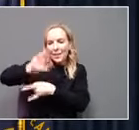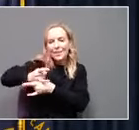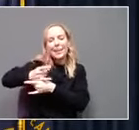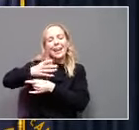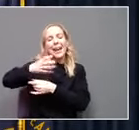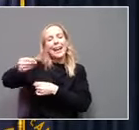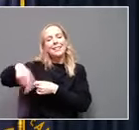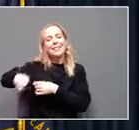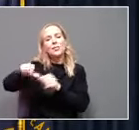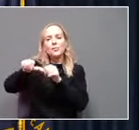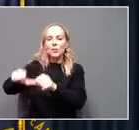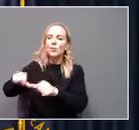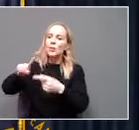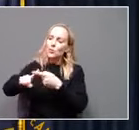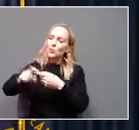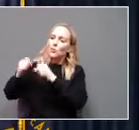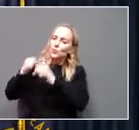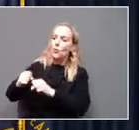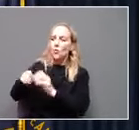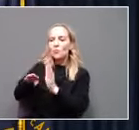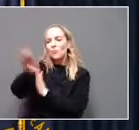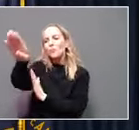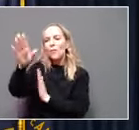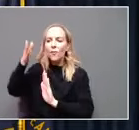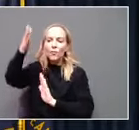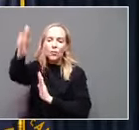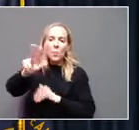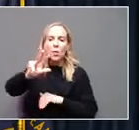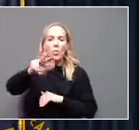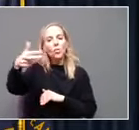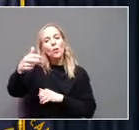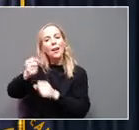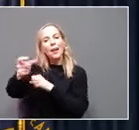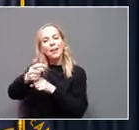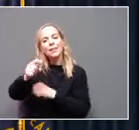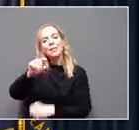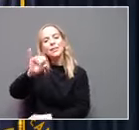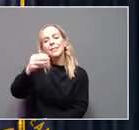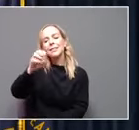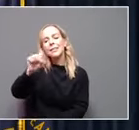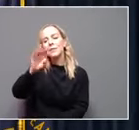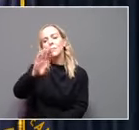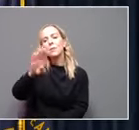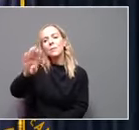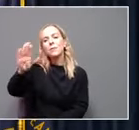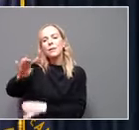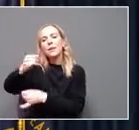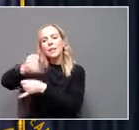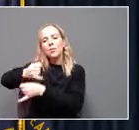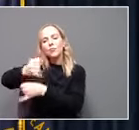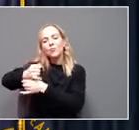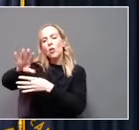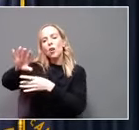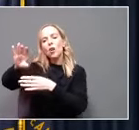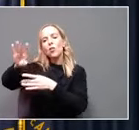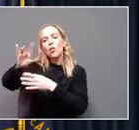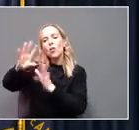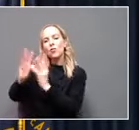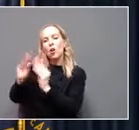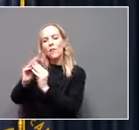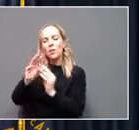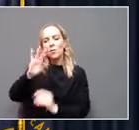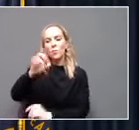continues to soar well into the future. The third annual James B. Beam Institute Industry Conference will be held March 14th through the